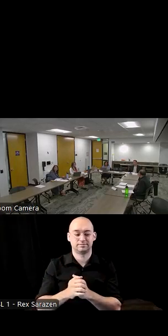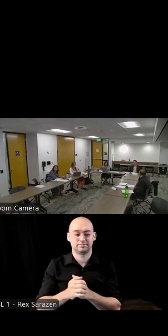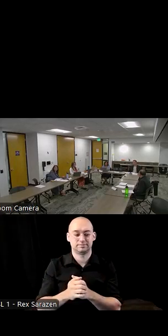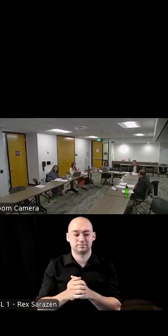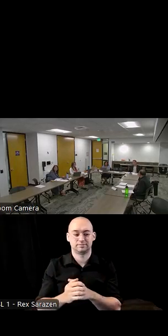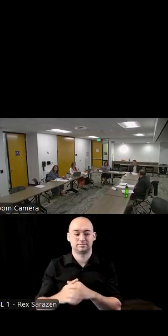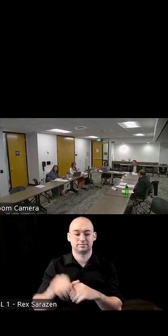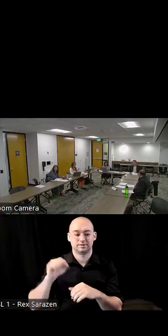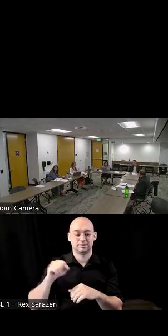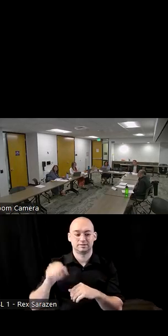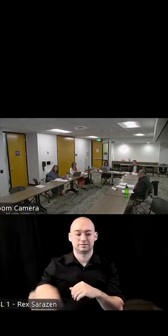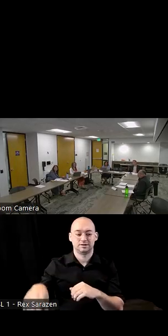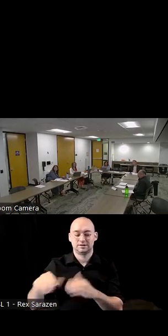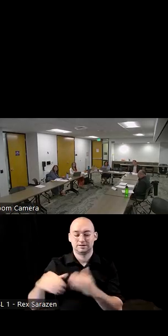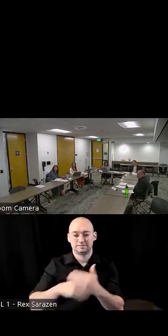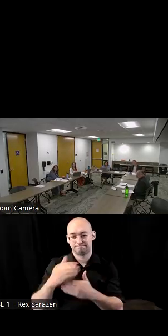So yeah, next slide.